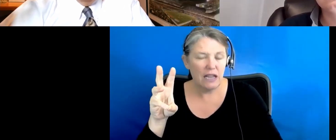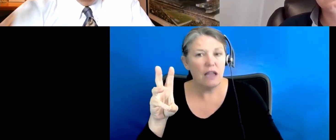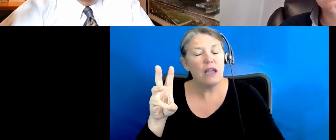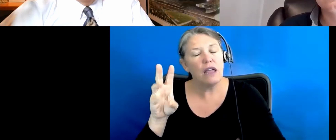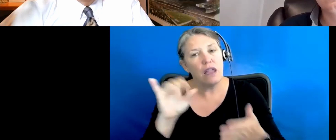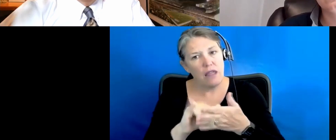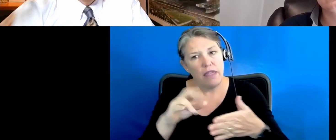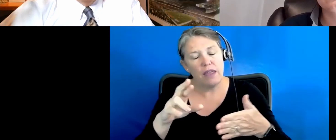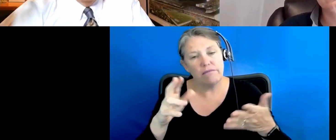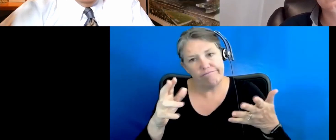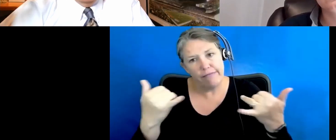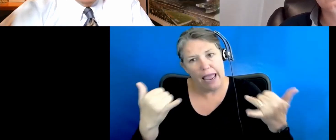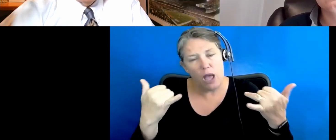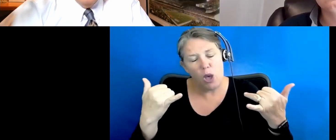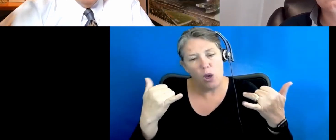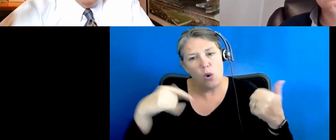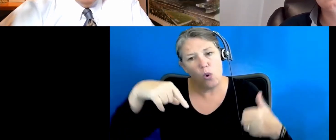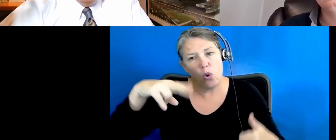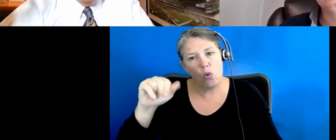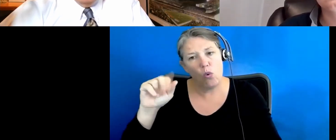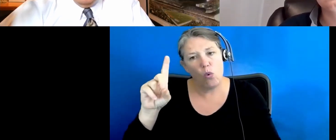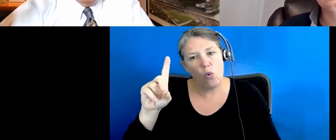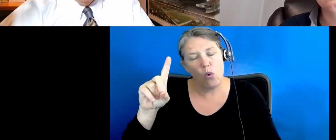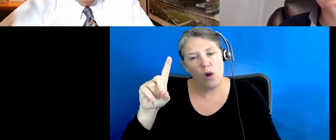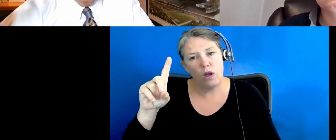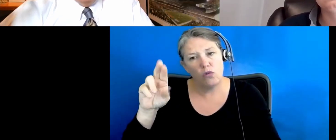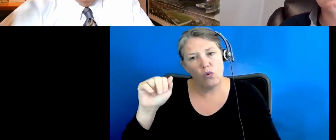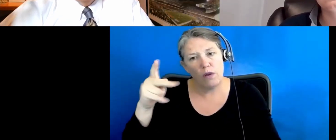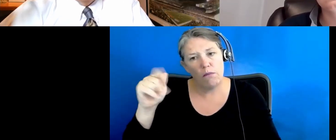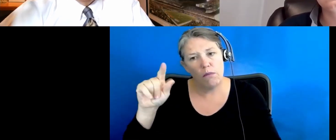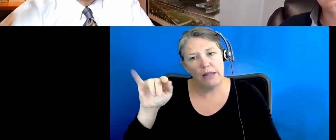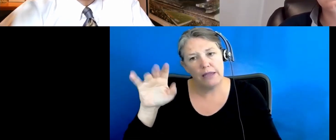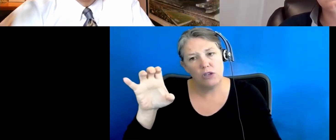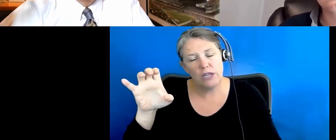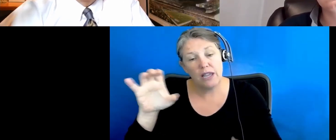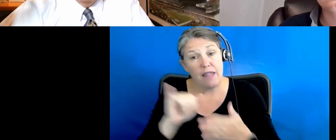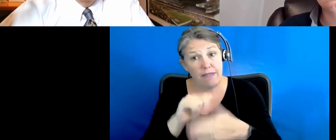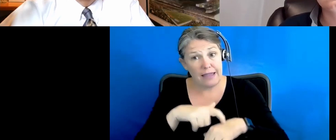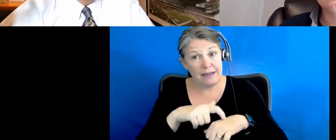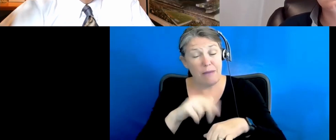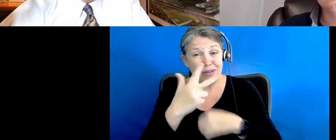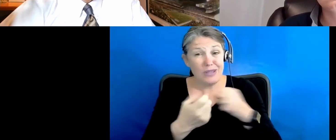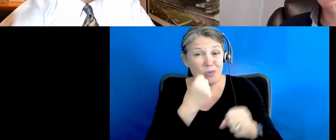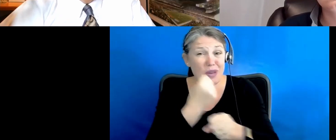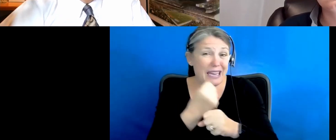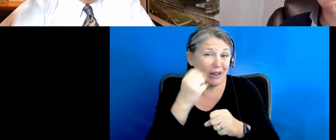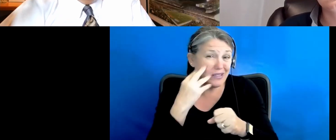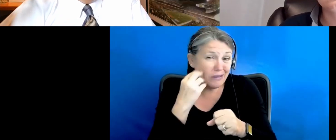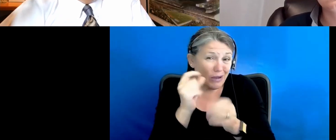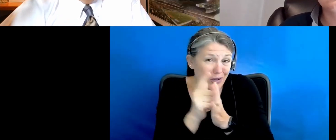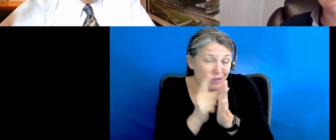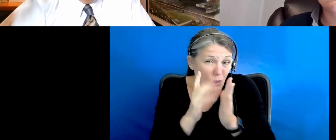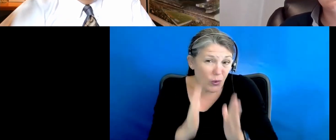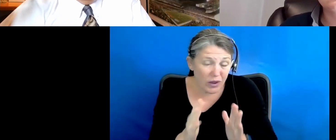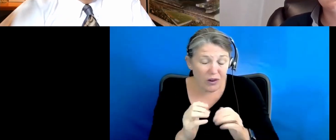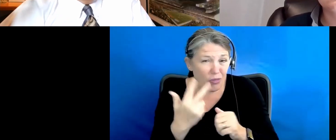resulting in quadriplegia. At that time, I was just 3 years into my legal career,